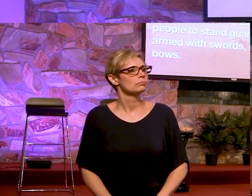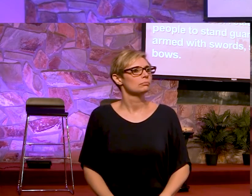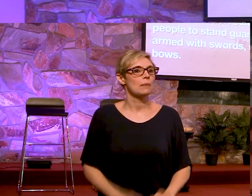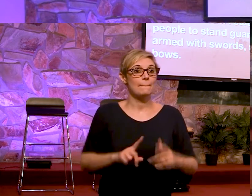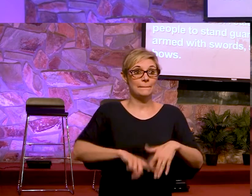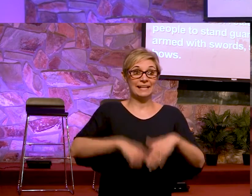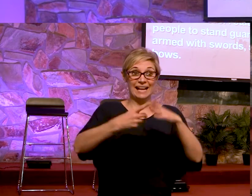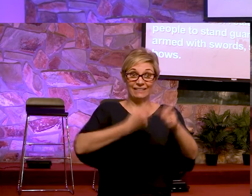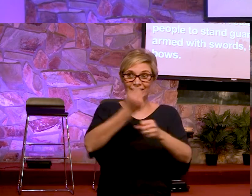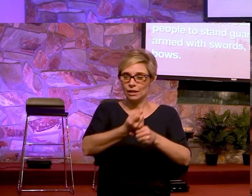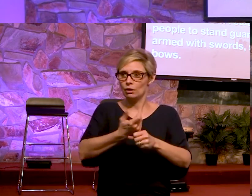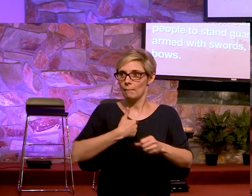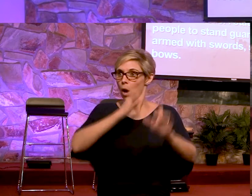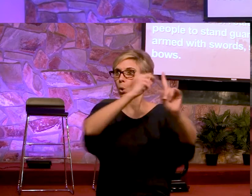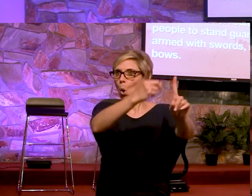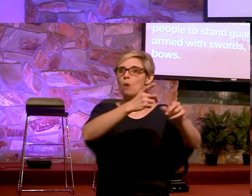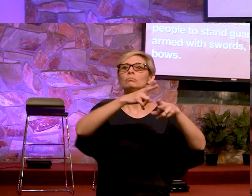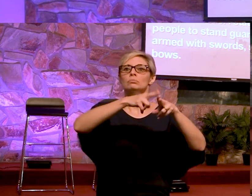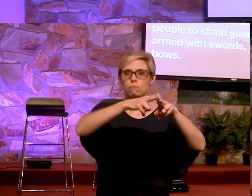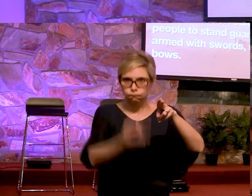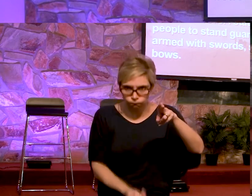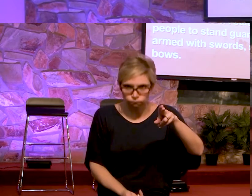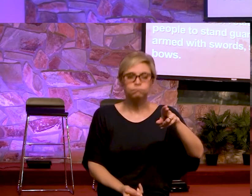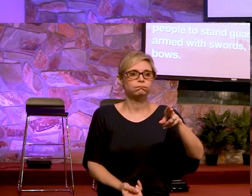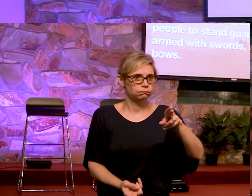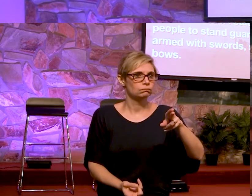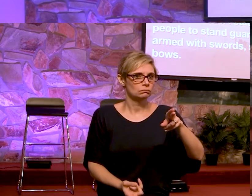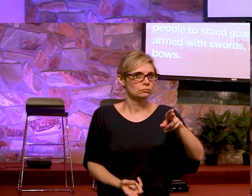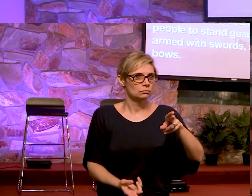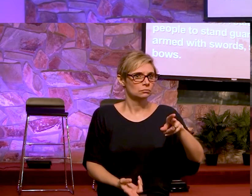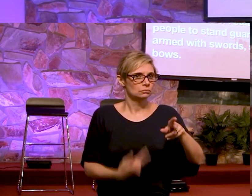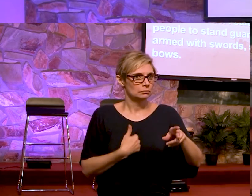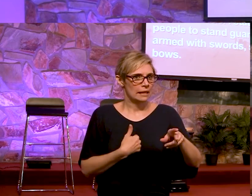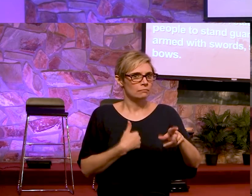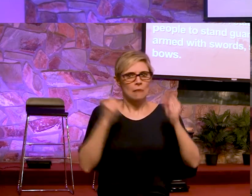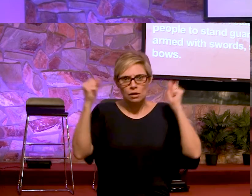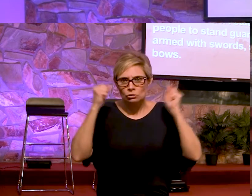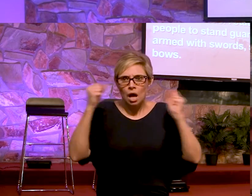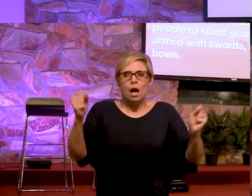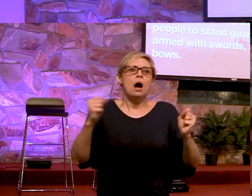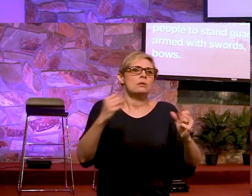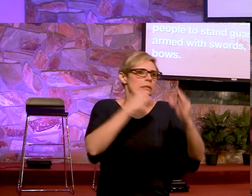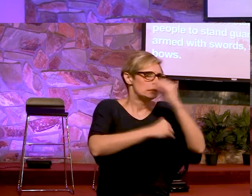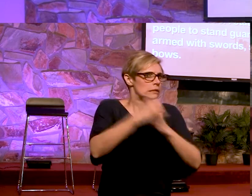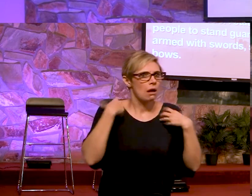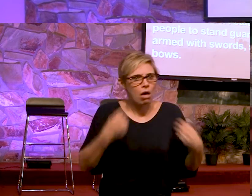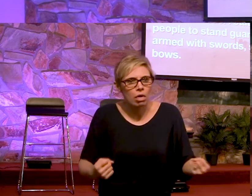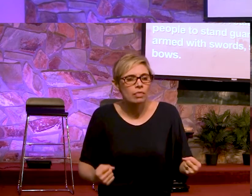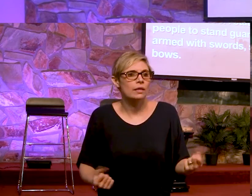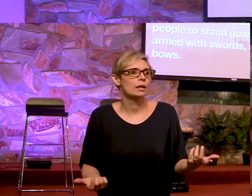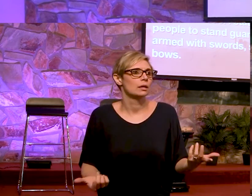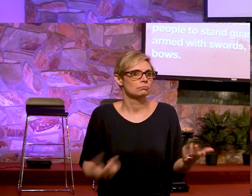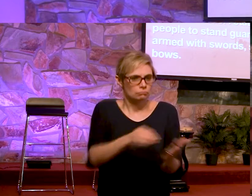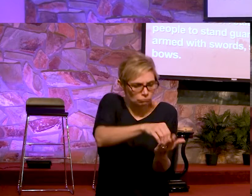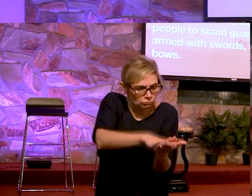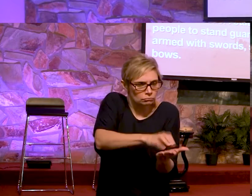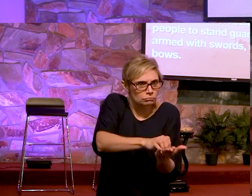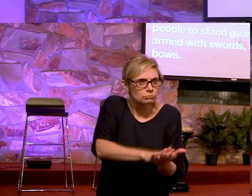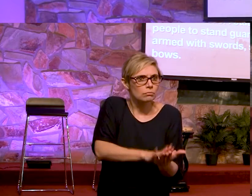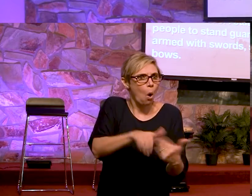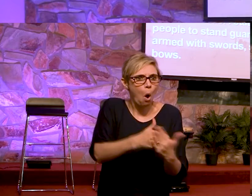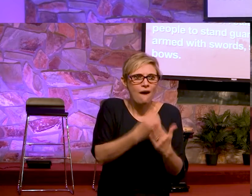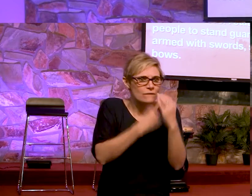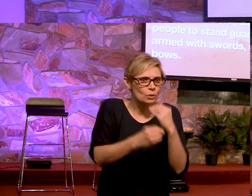goal. My goal was to lose weight this year. And, exercise, eating healthy, logging all my